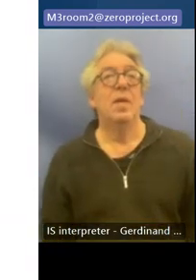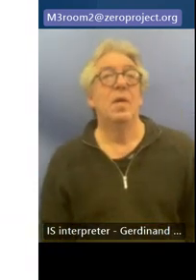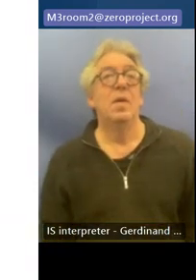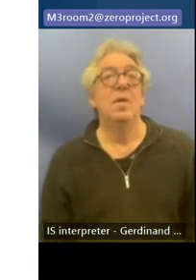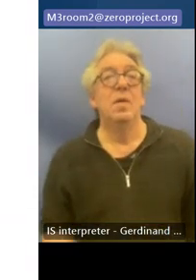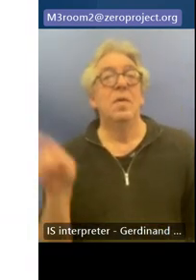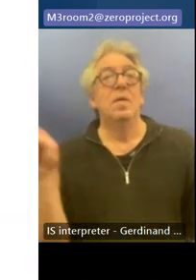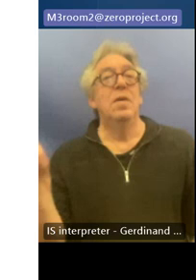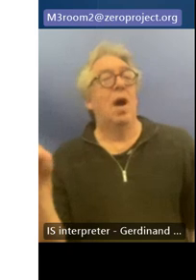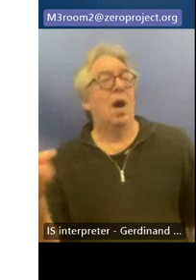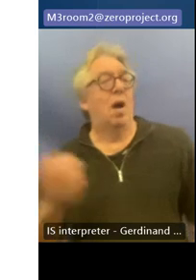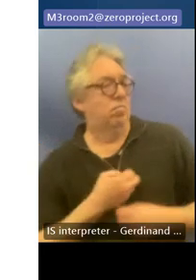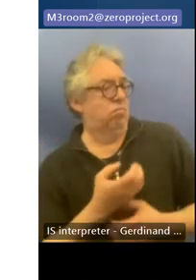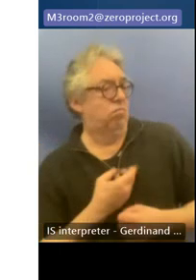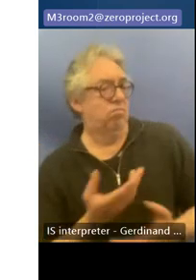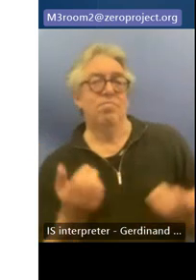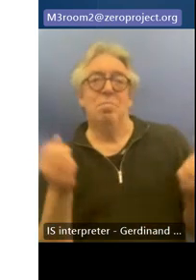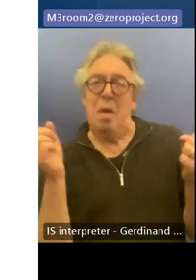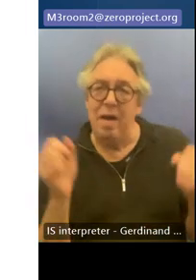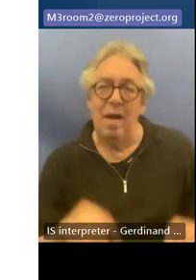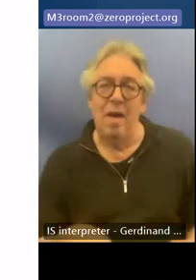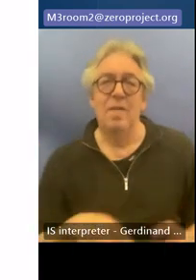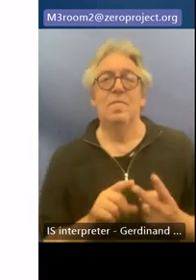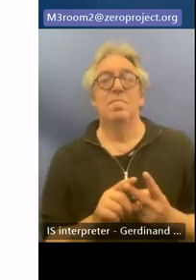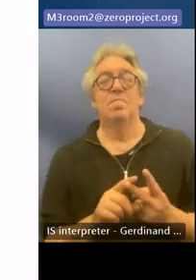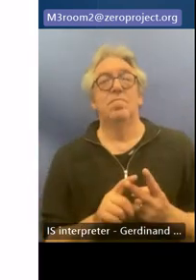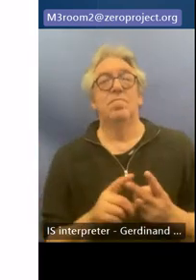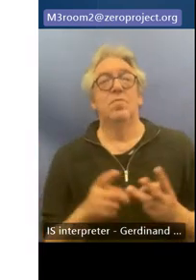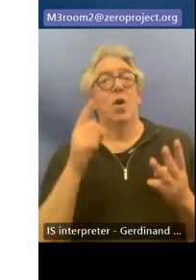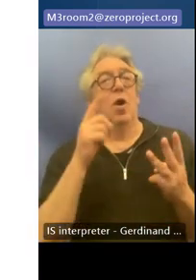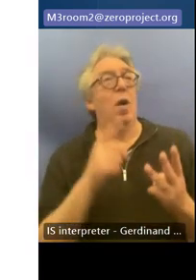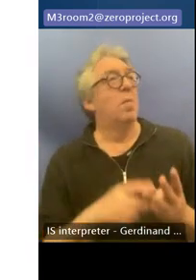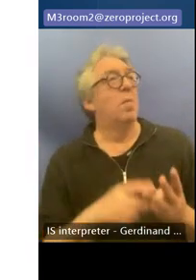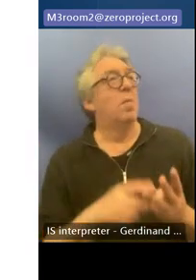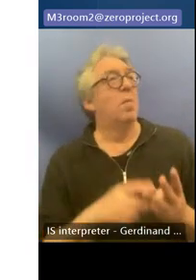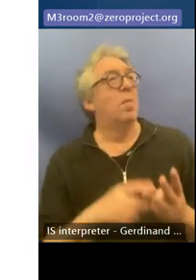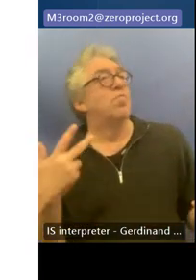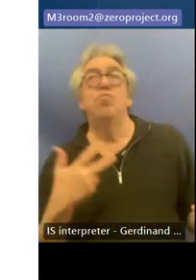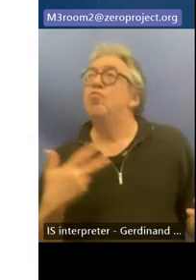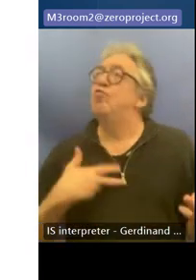voice and concern they can be heard, but also to be able to receive socio-economical support.